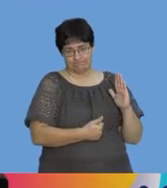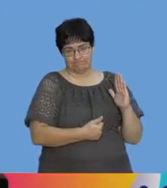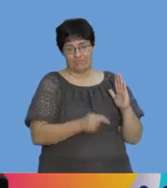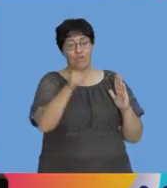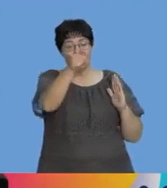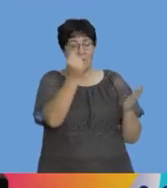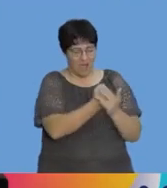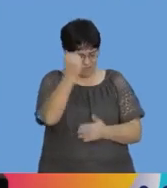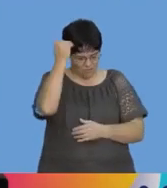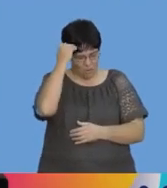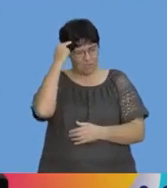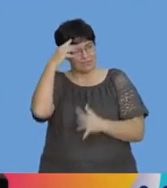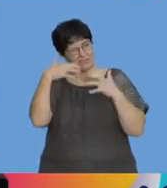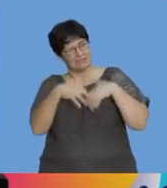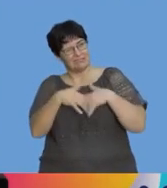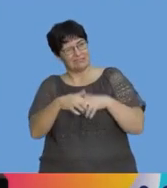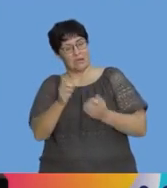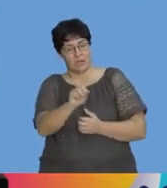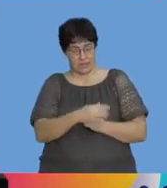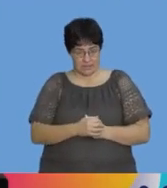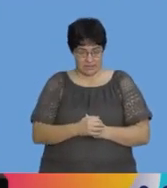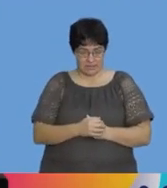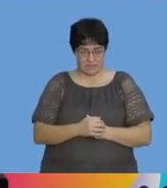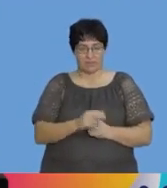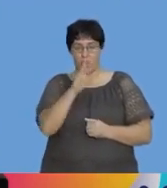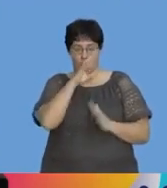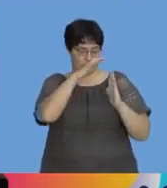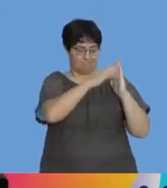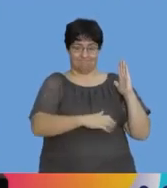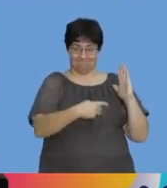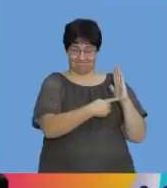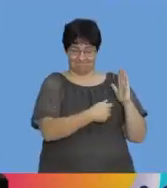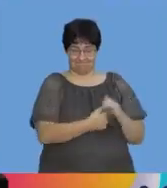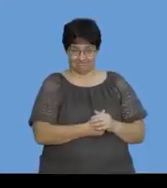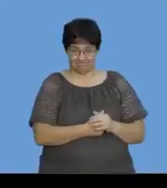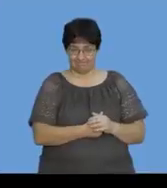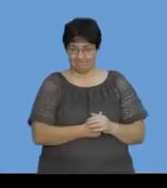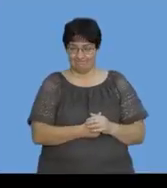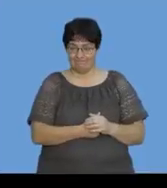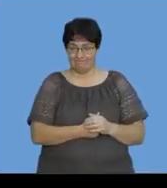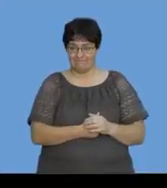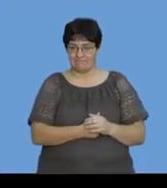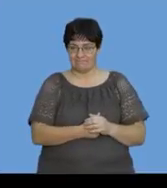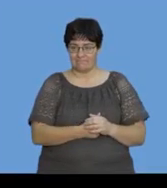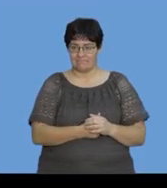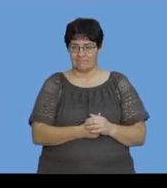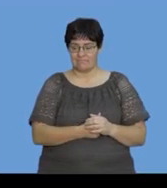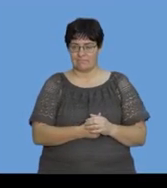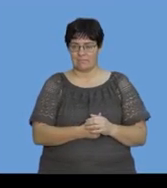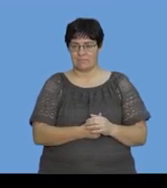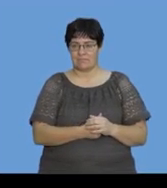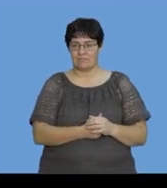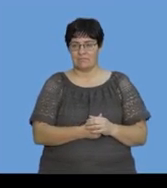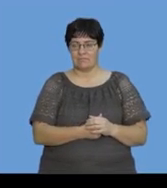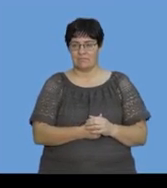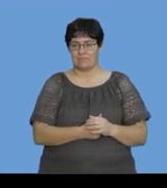This answer, all right, you need to think about it. Okay, so let's have a look at our text. I'm going to go back.